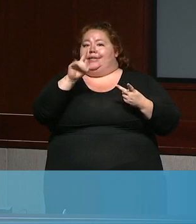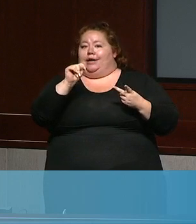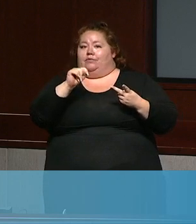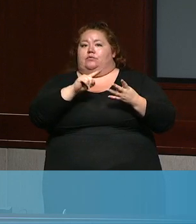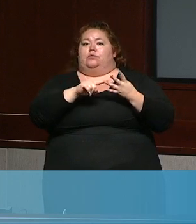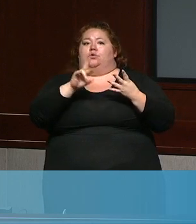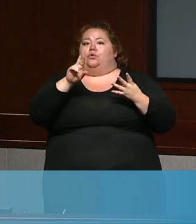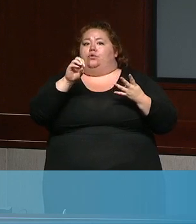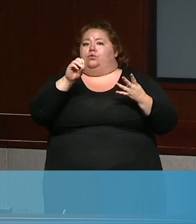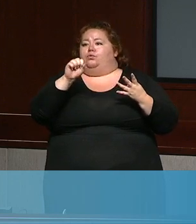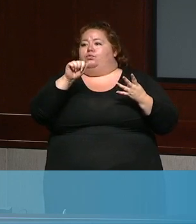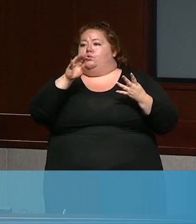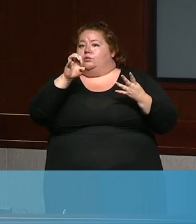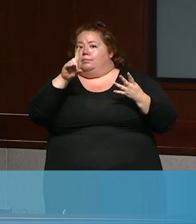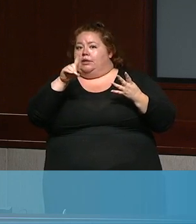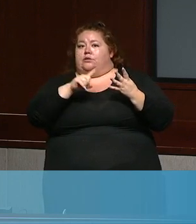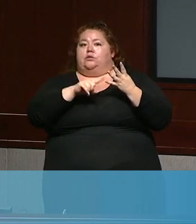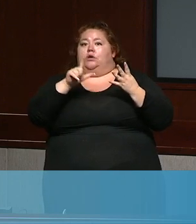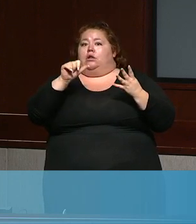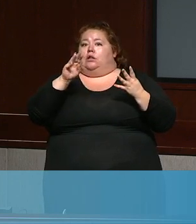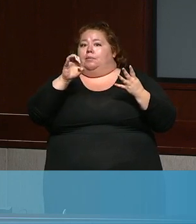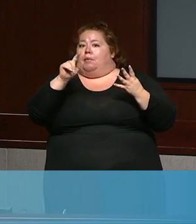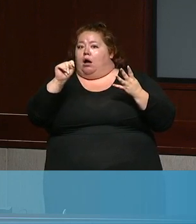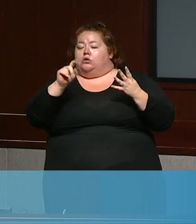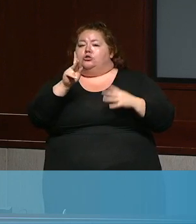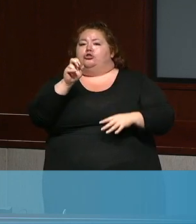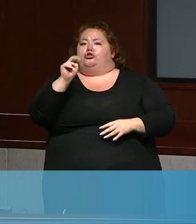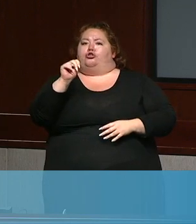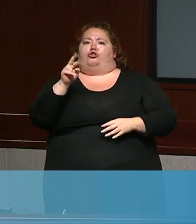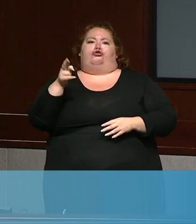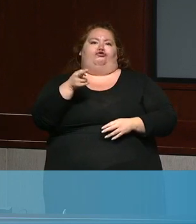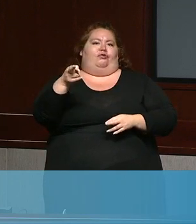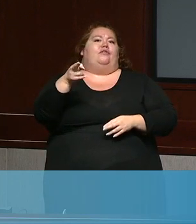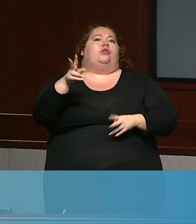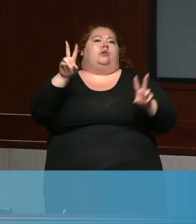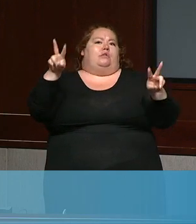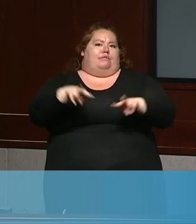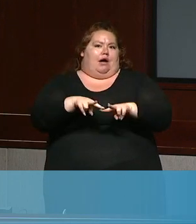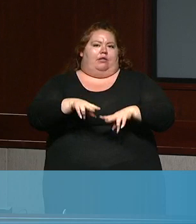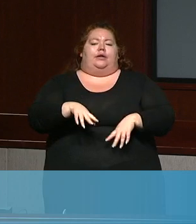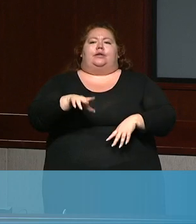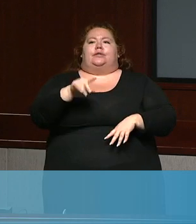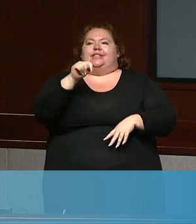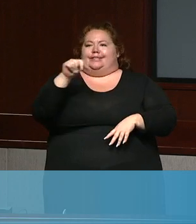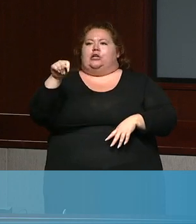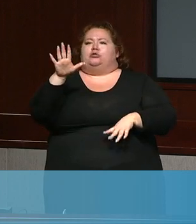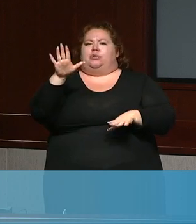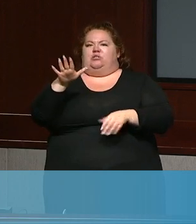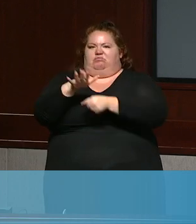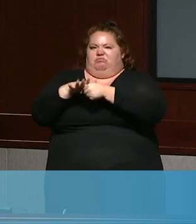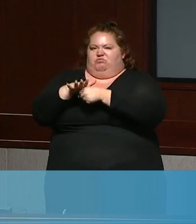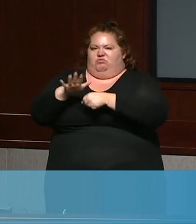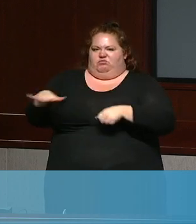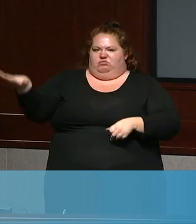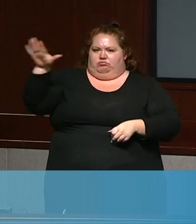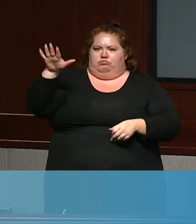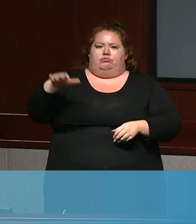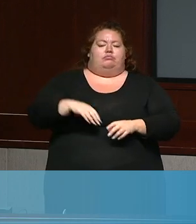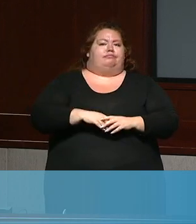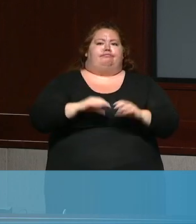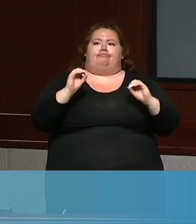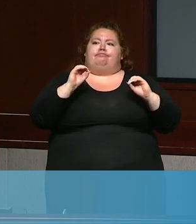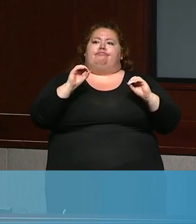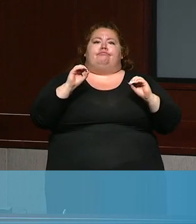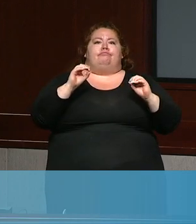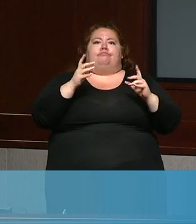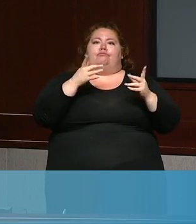Kern River Valley, Lamont, and the Tehachapi area. Again, there's no cost for the COVID-19